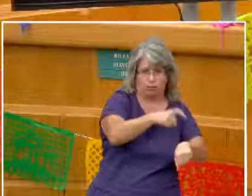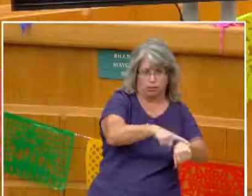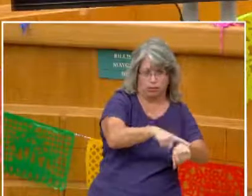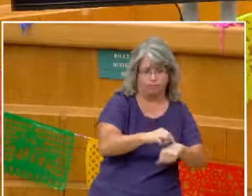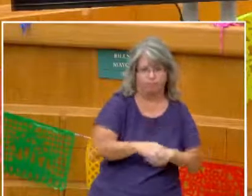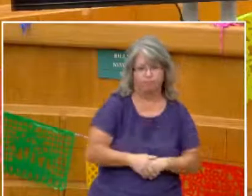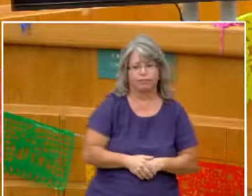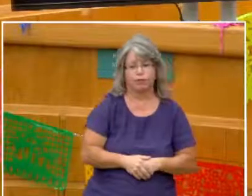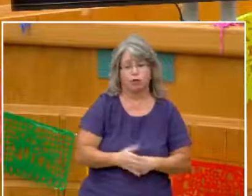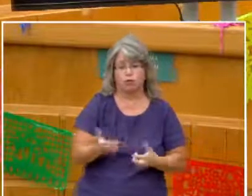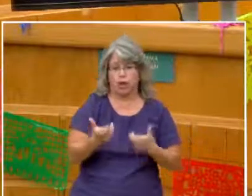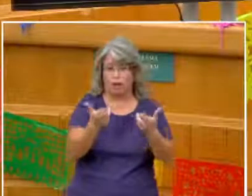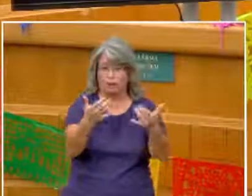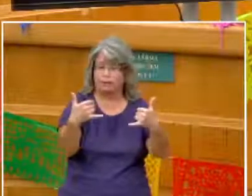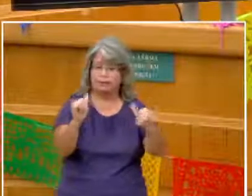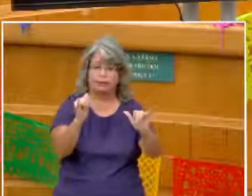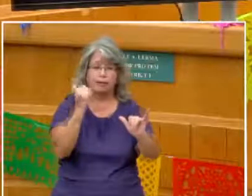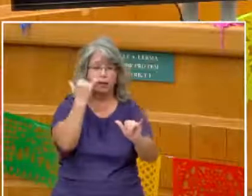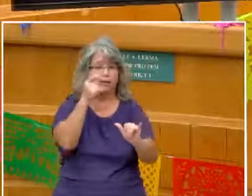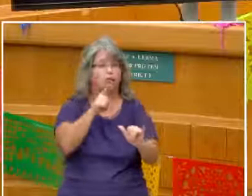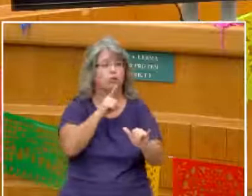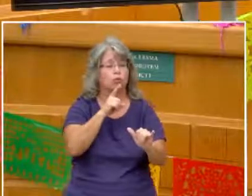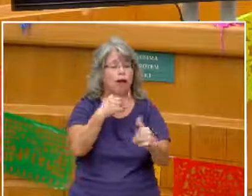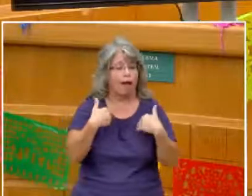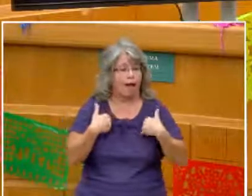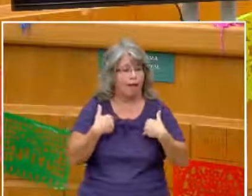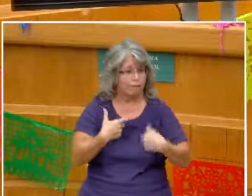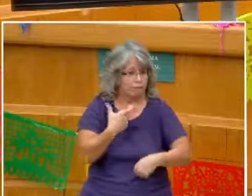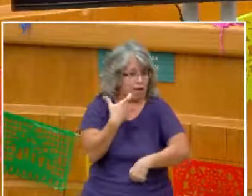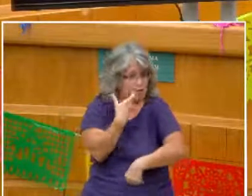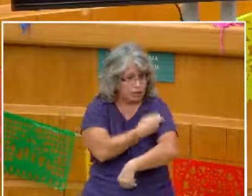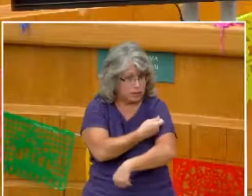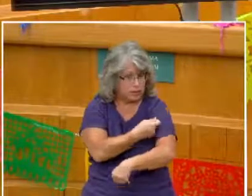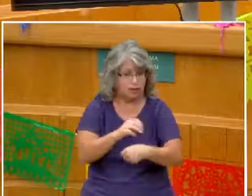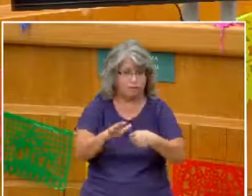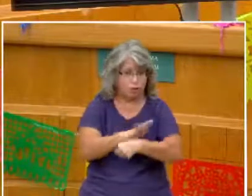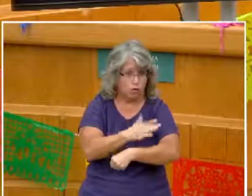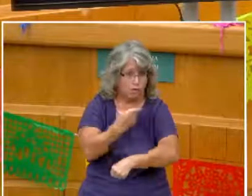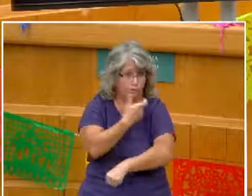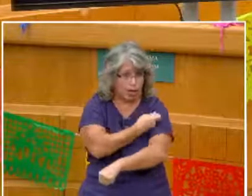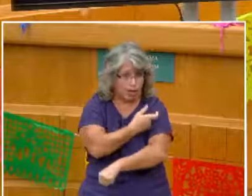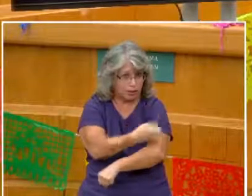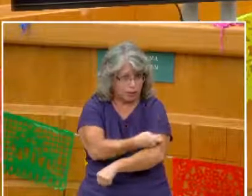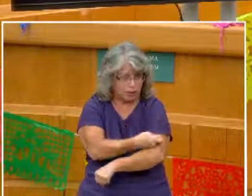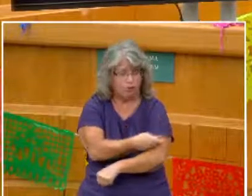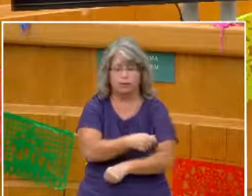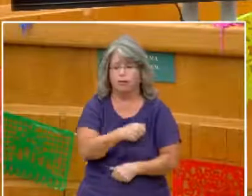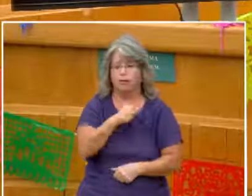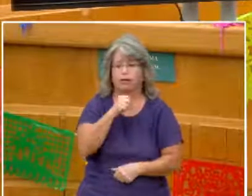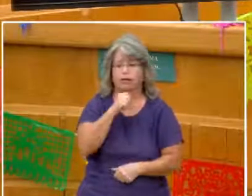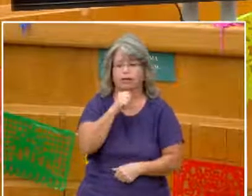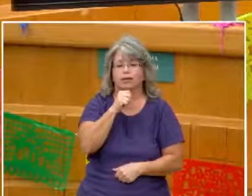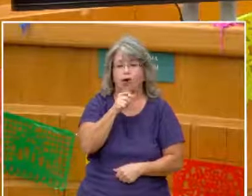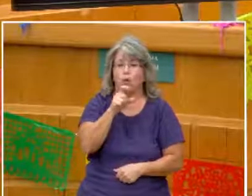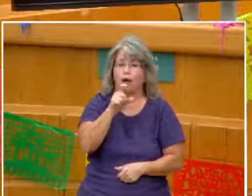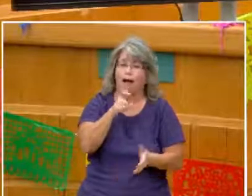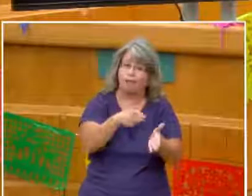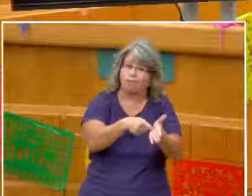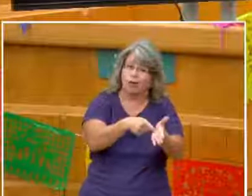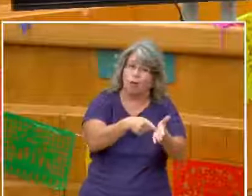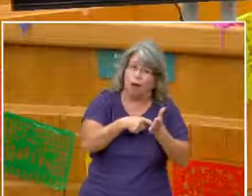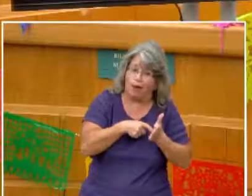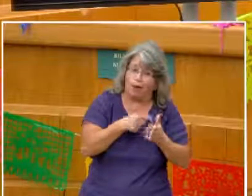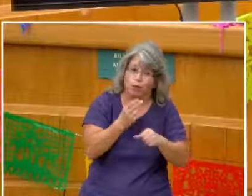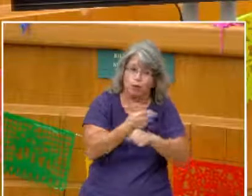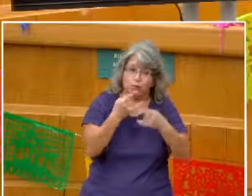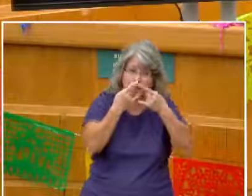you're fully vaccinated, you don't have to wear a mask if you're in a congregate setting, unless